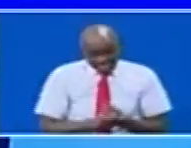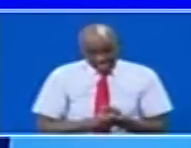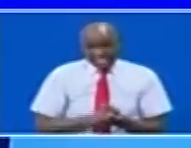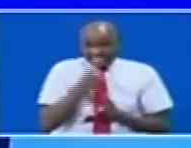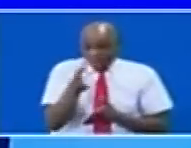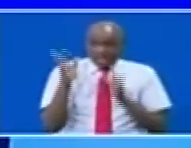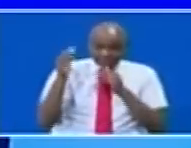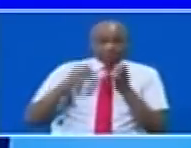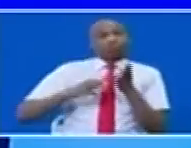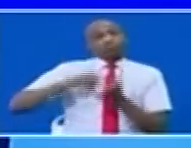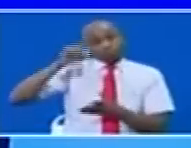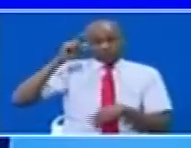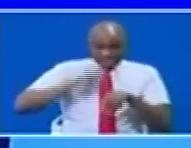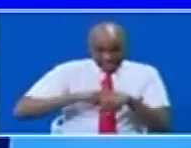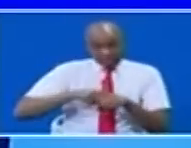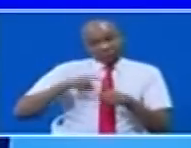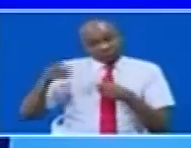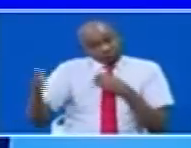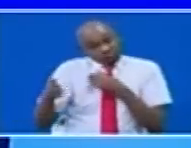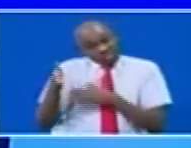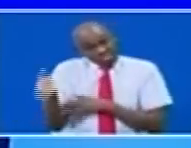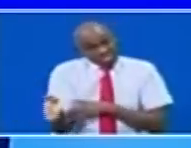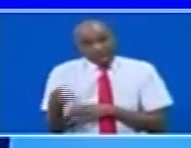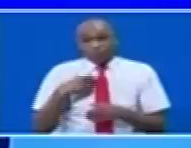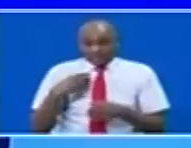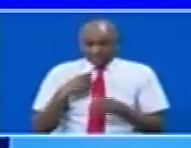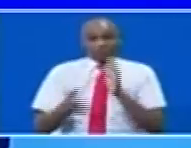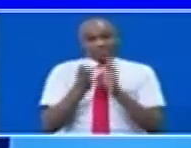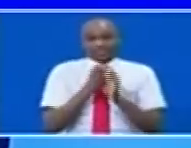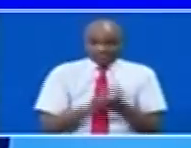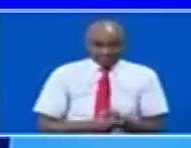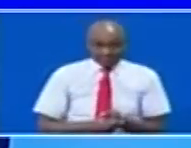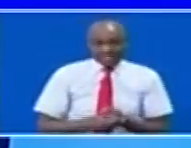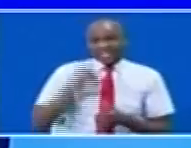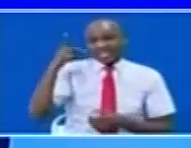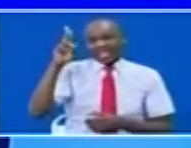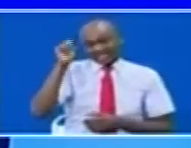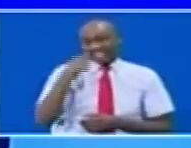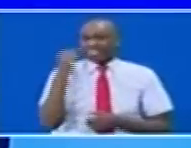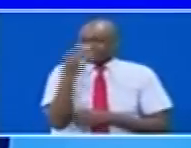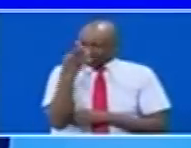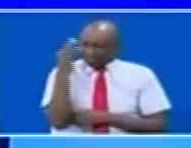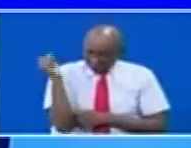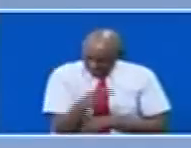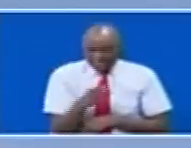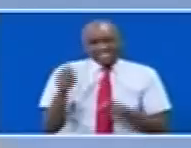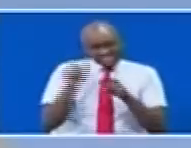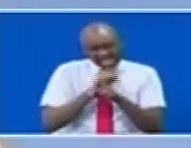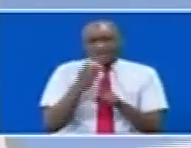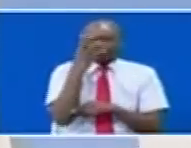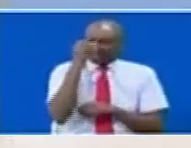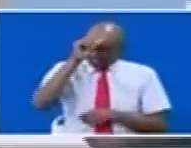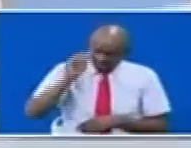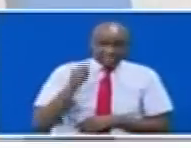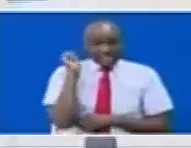number is expected to go up as taxpayers make efforts to beat the deadline. KRAs in the last 3 months trained over 40,000